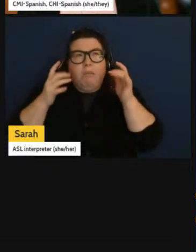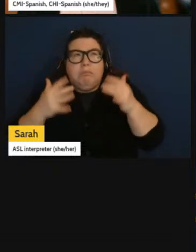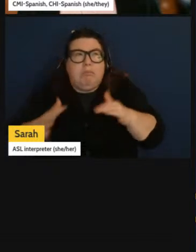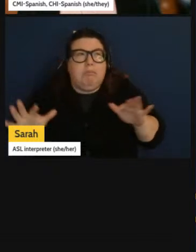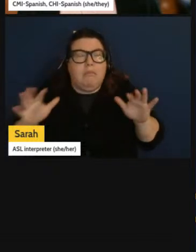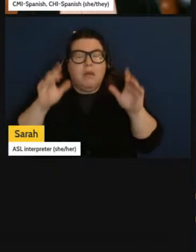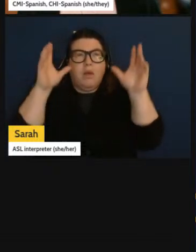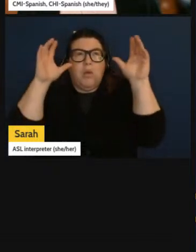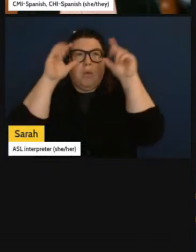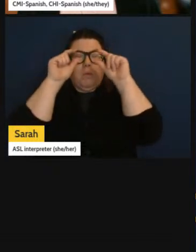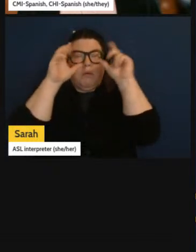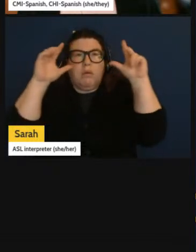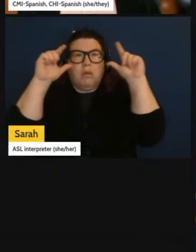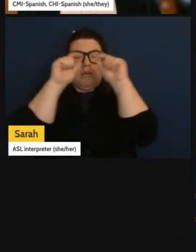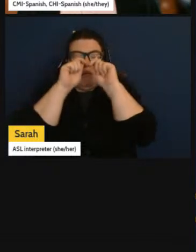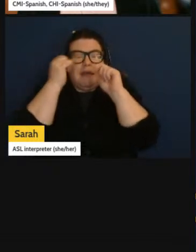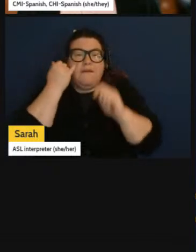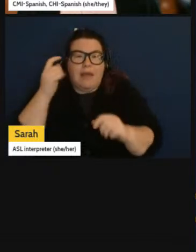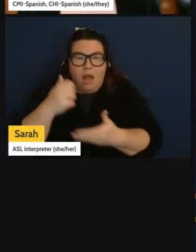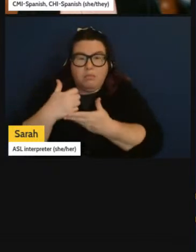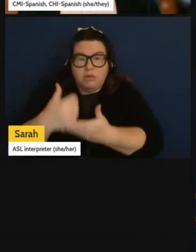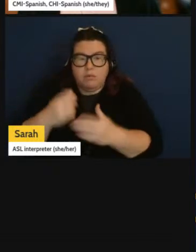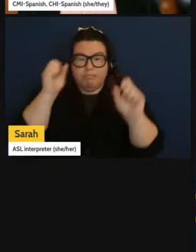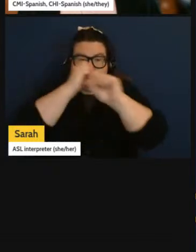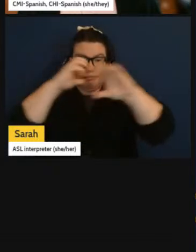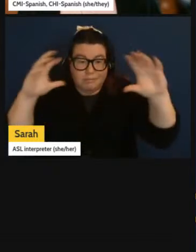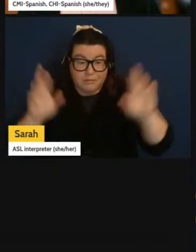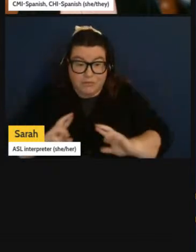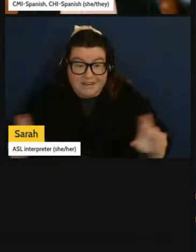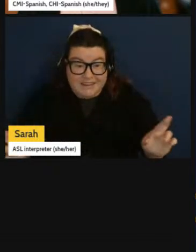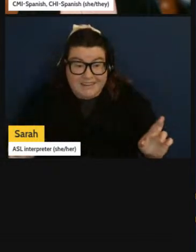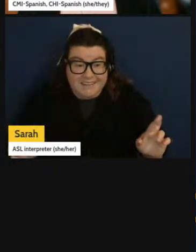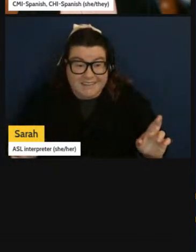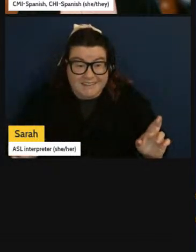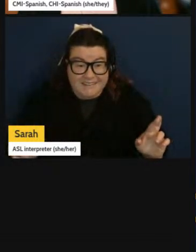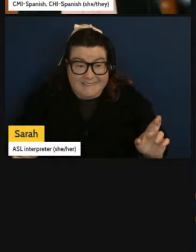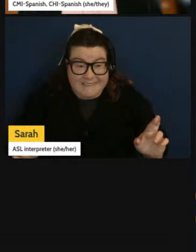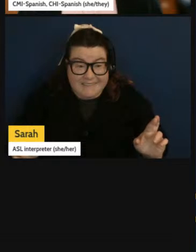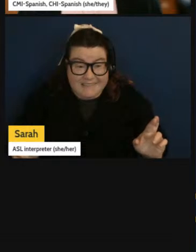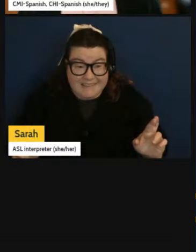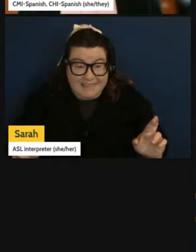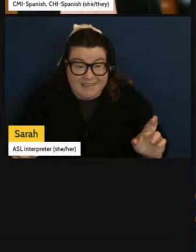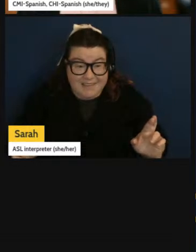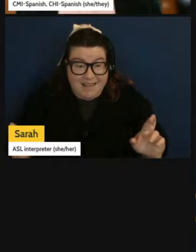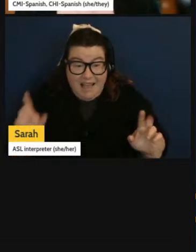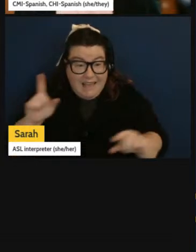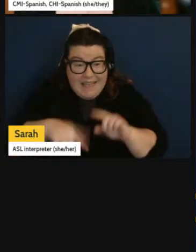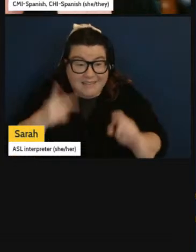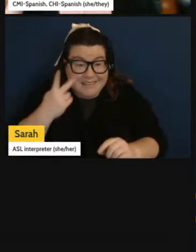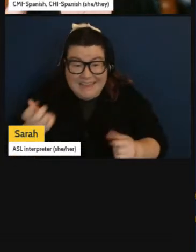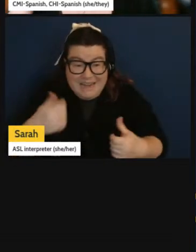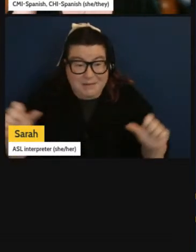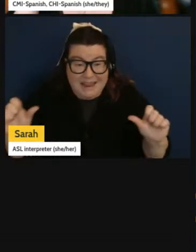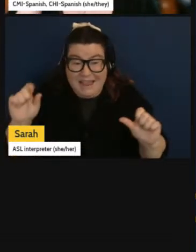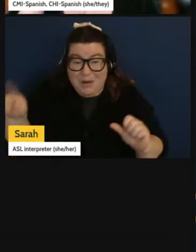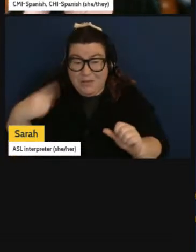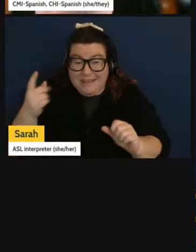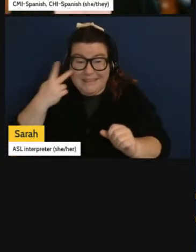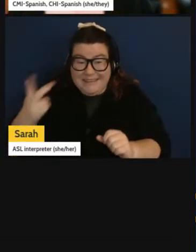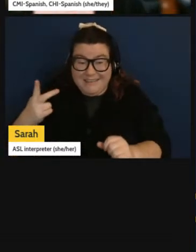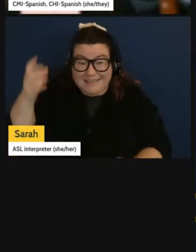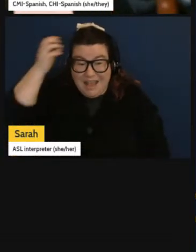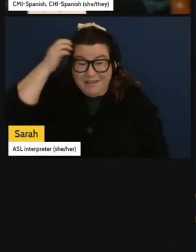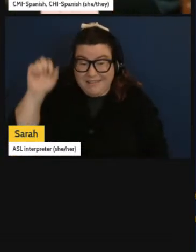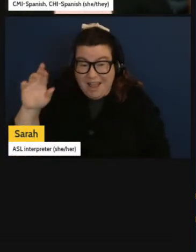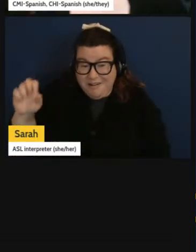if it helps. You ready? Okay. I can't see anyone. I can only see the interpreters. So.